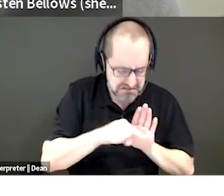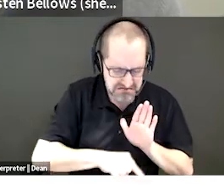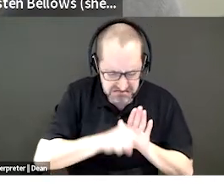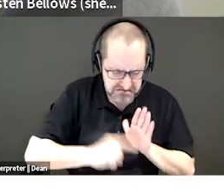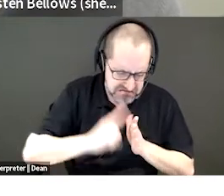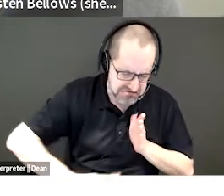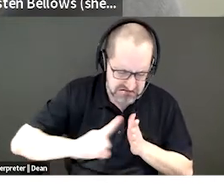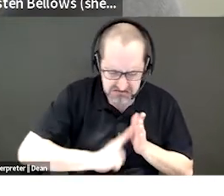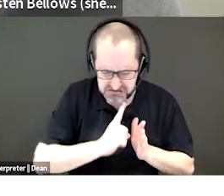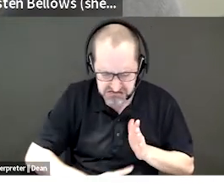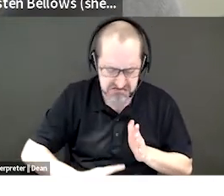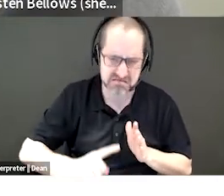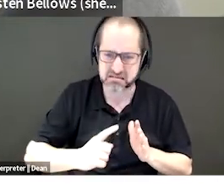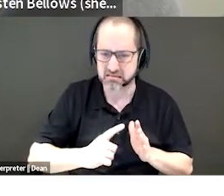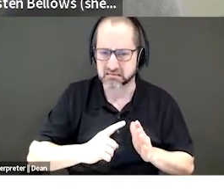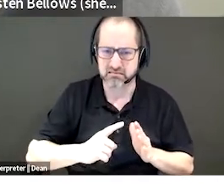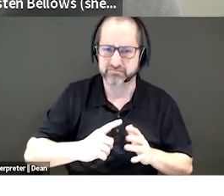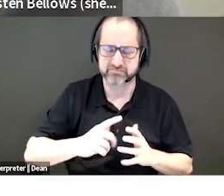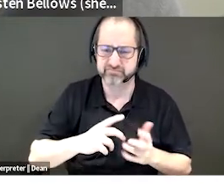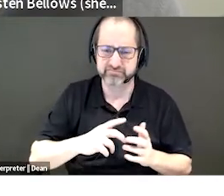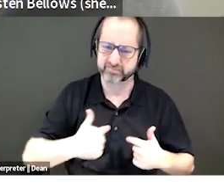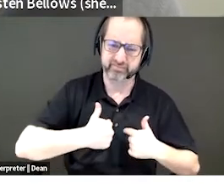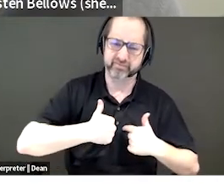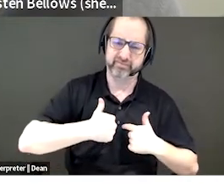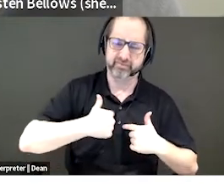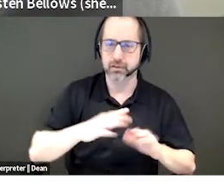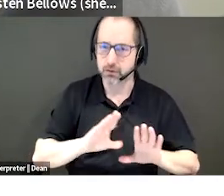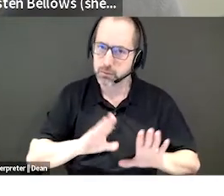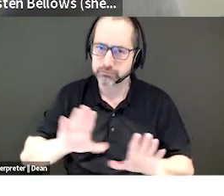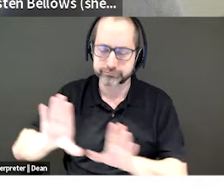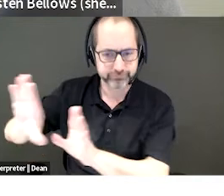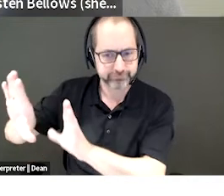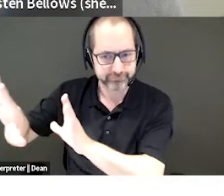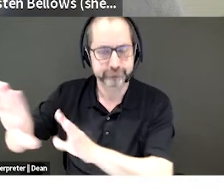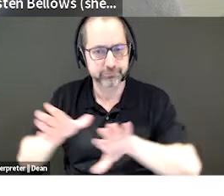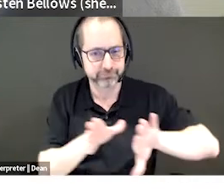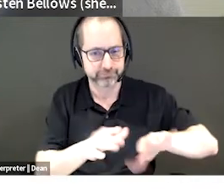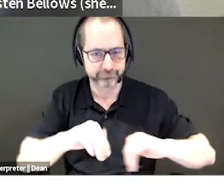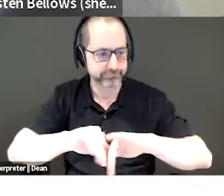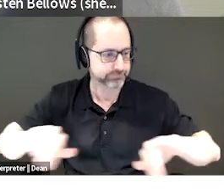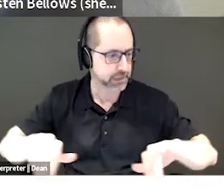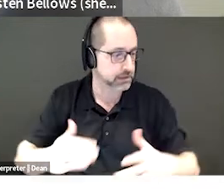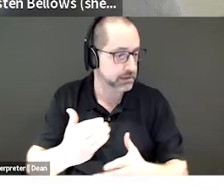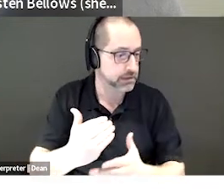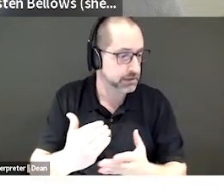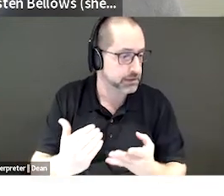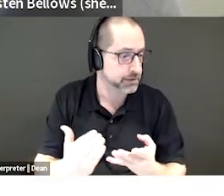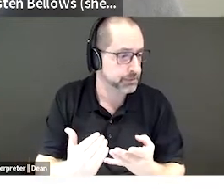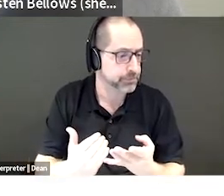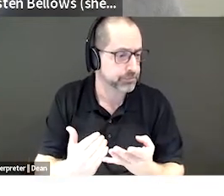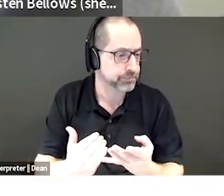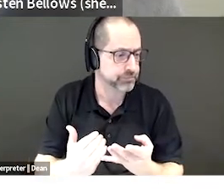The most frustrating part is the resume, so it can be aligned with the job description. The whole thing is just so